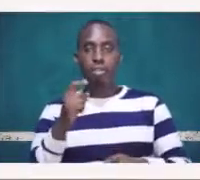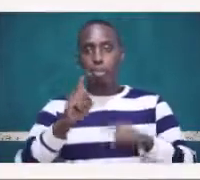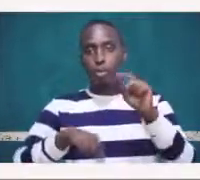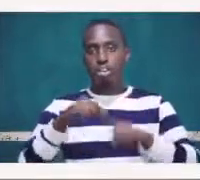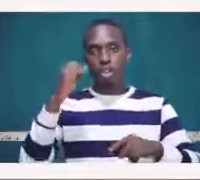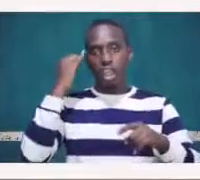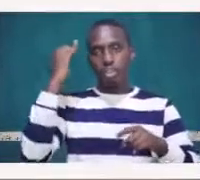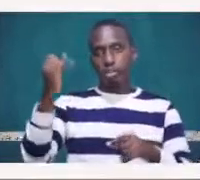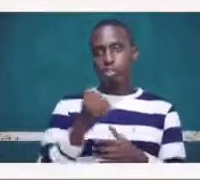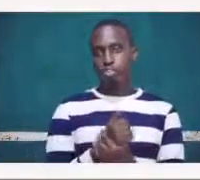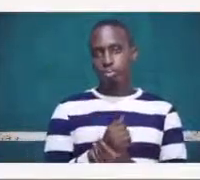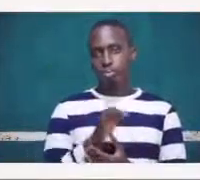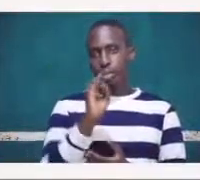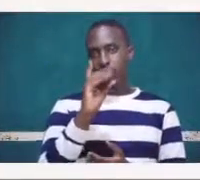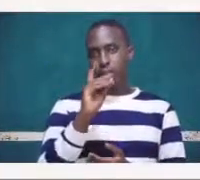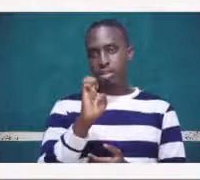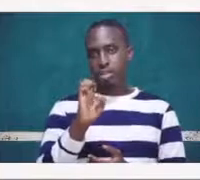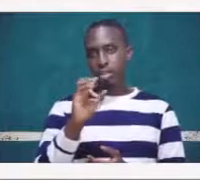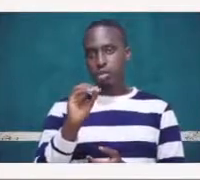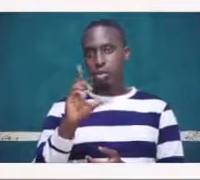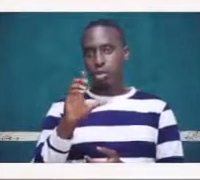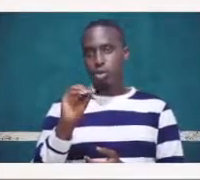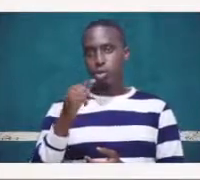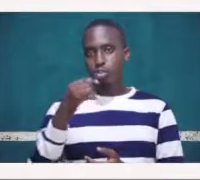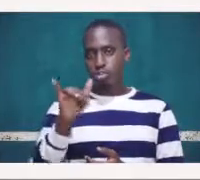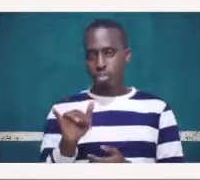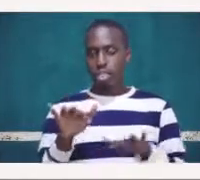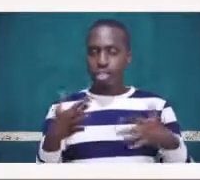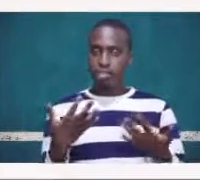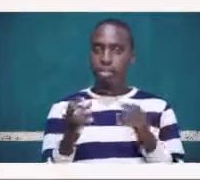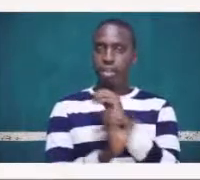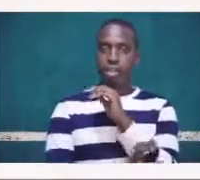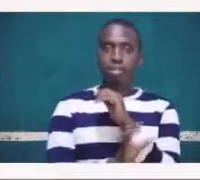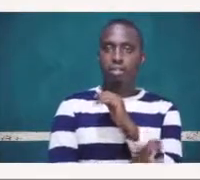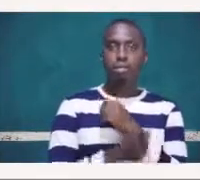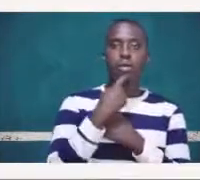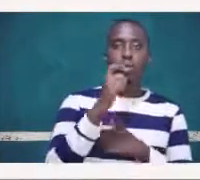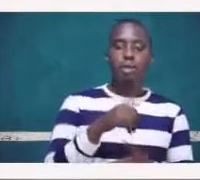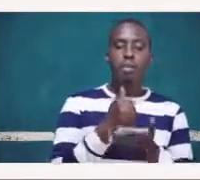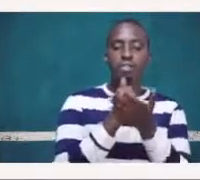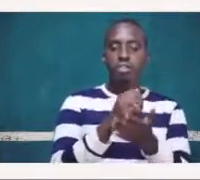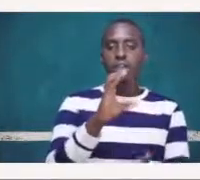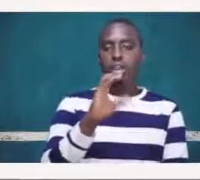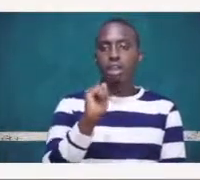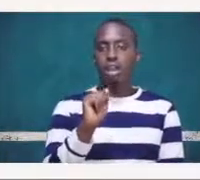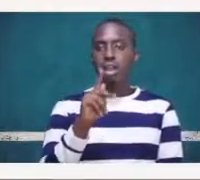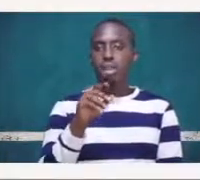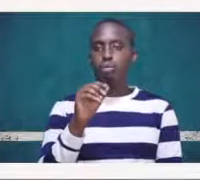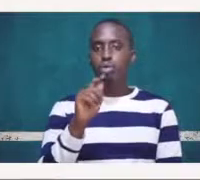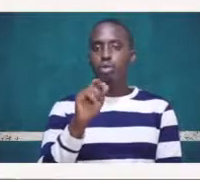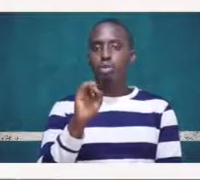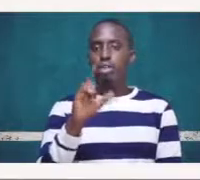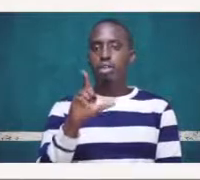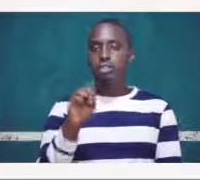ideology. Now, if they are supporting capitalism, all countries should support capitalism. But if countries